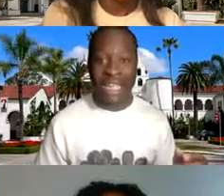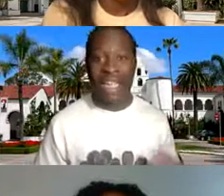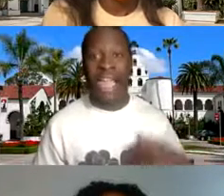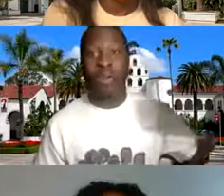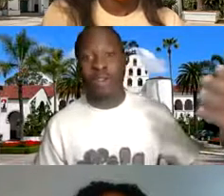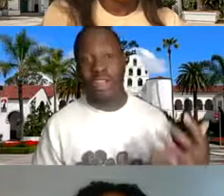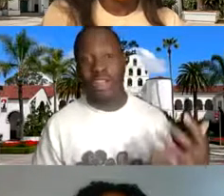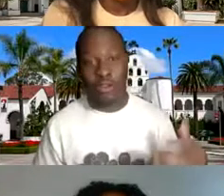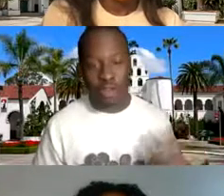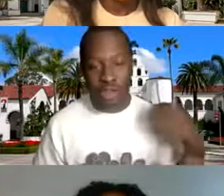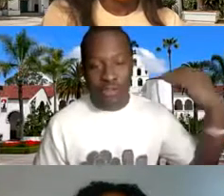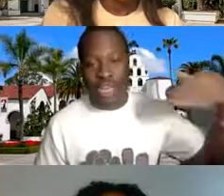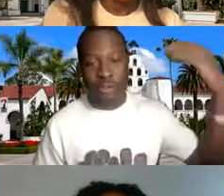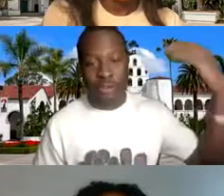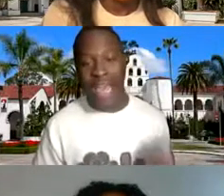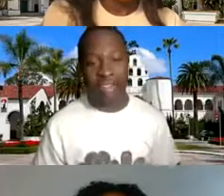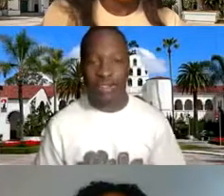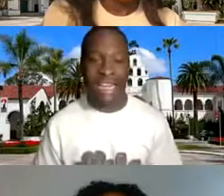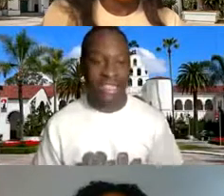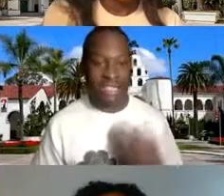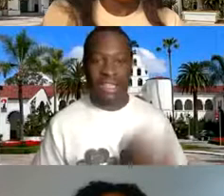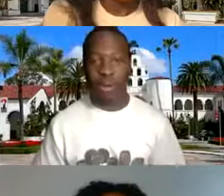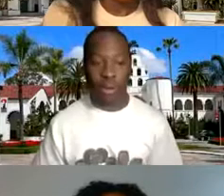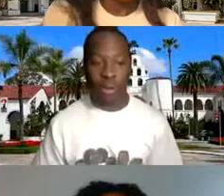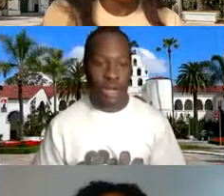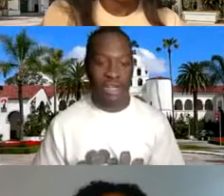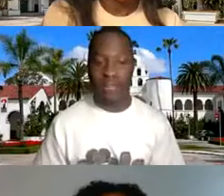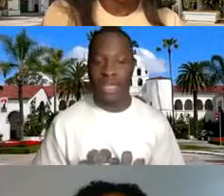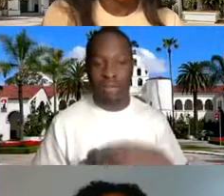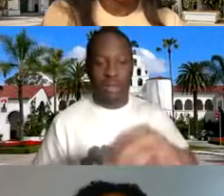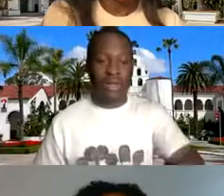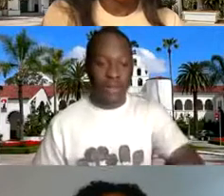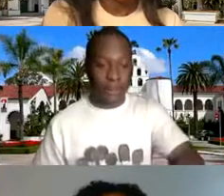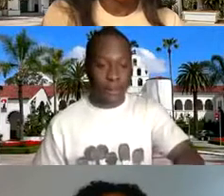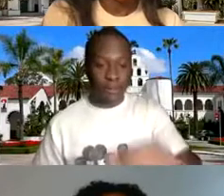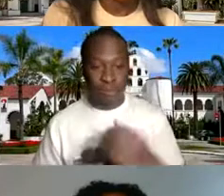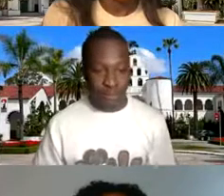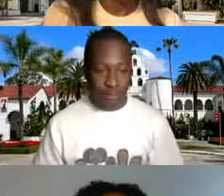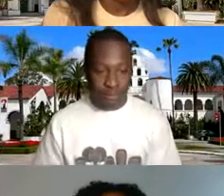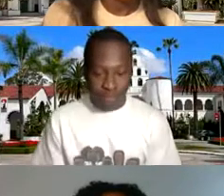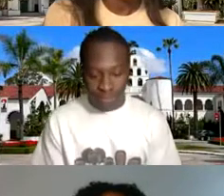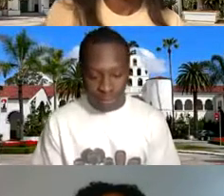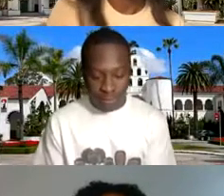little thing helped her in her path. So that's just rewarding to me as well.